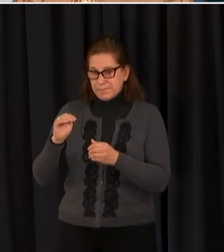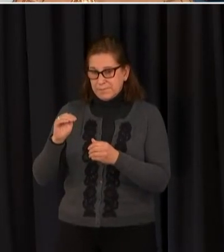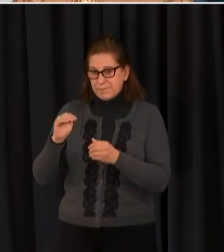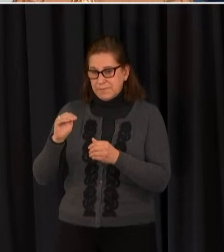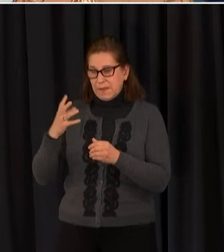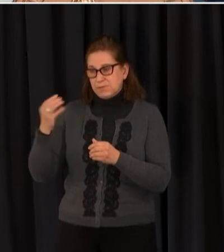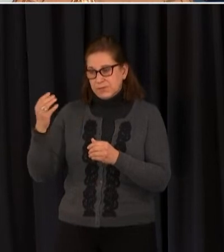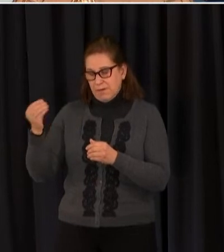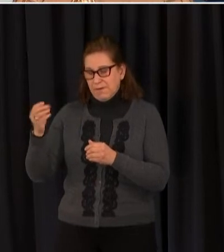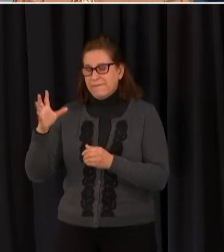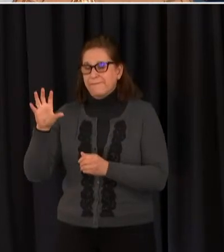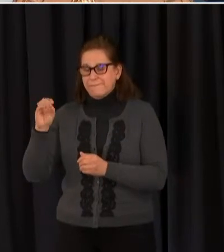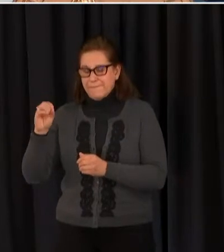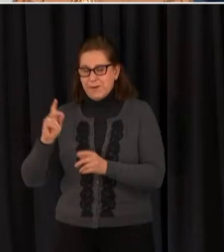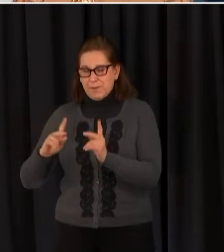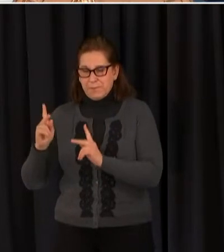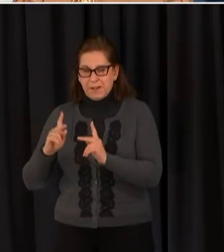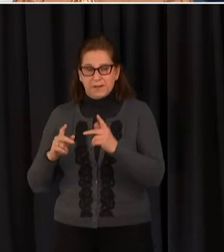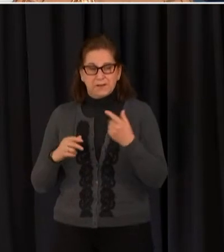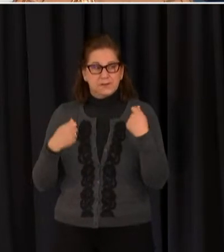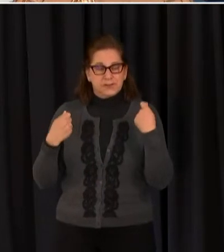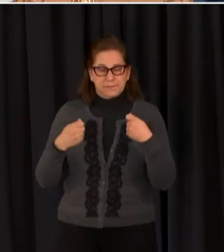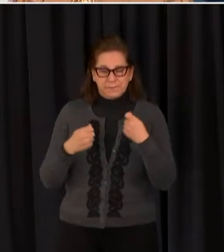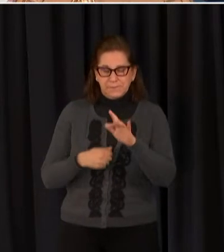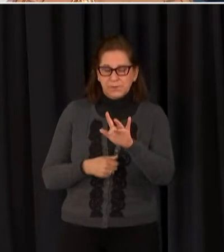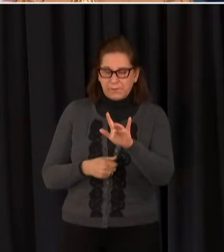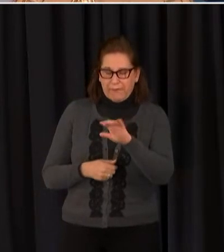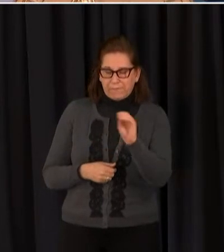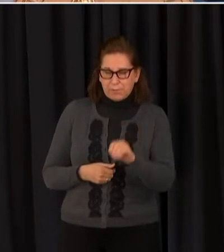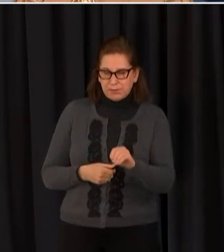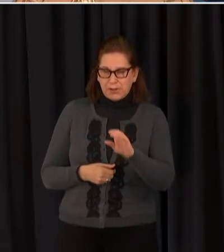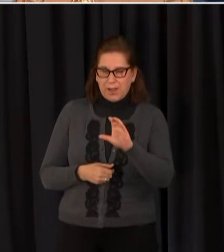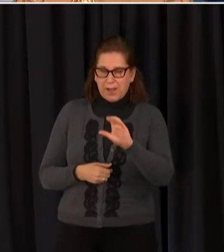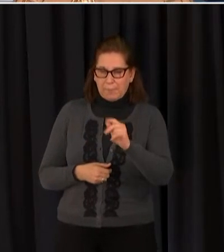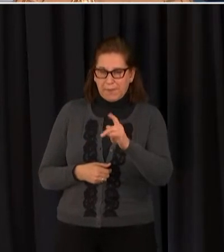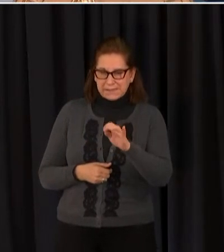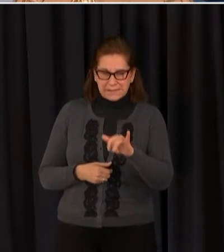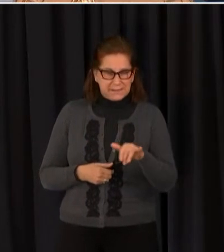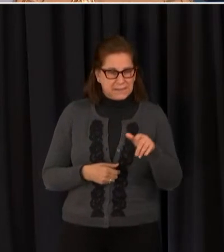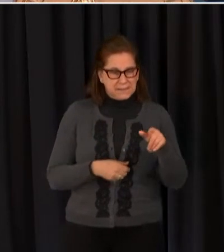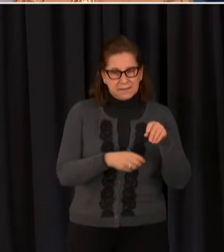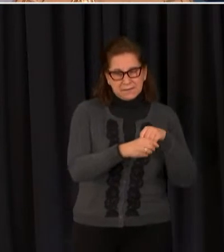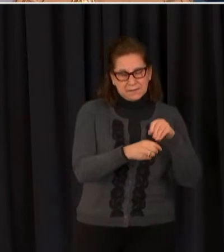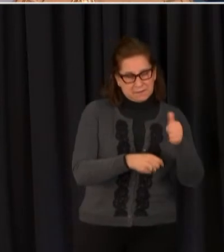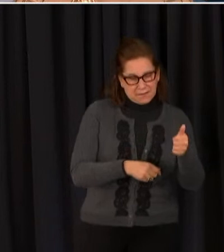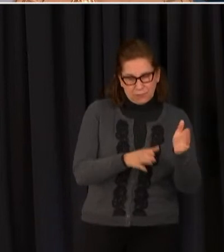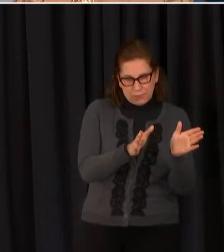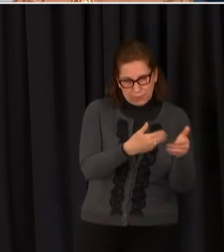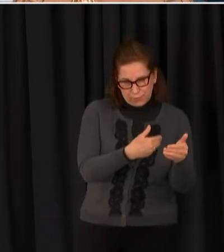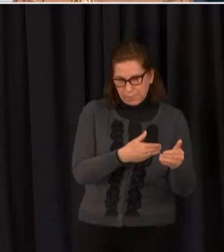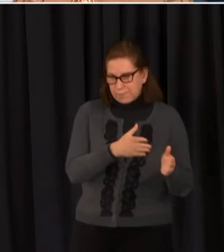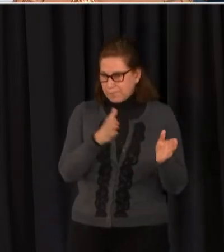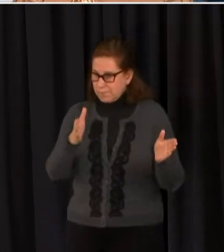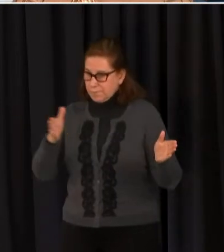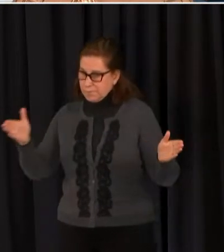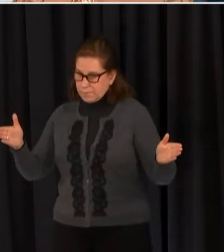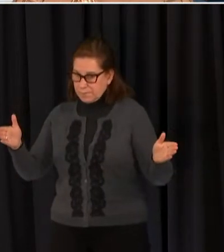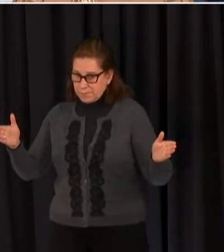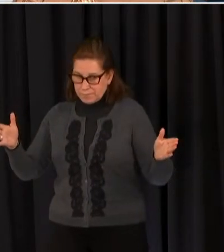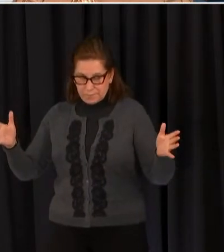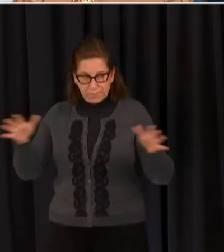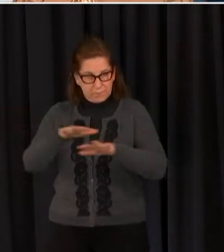to 50 people. Again, we will check on our gathering limitations at our